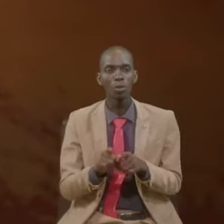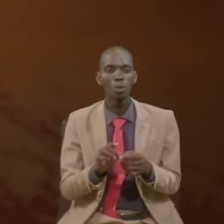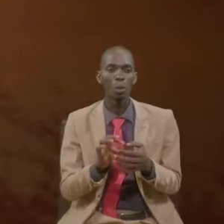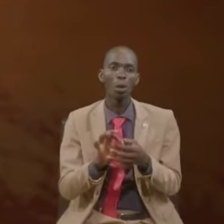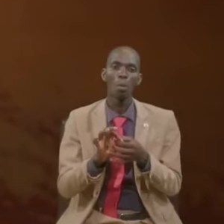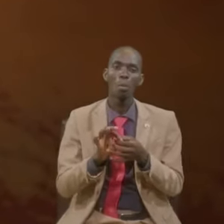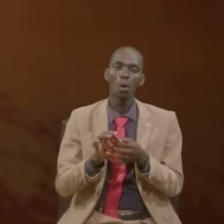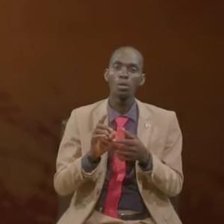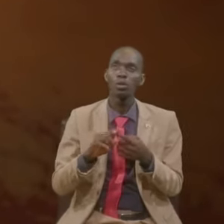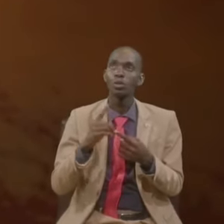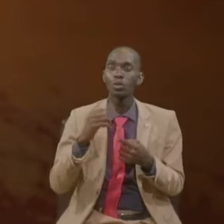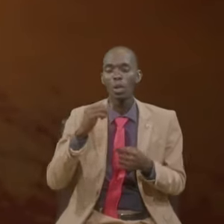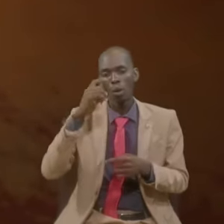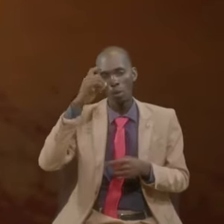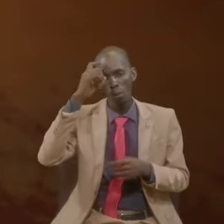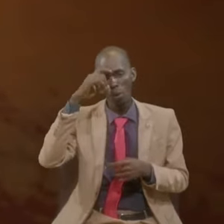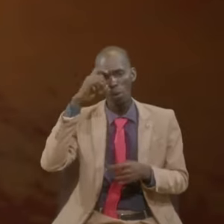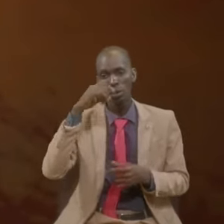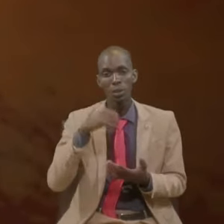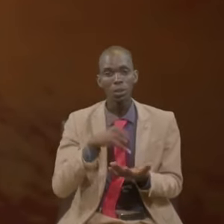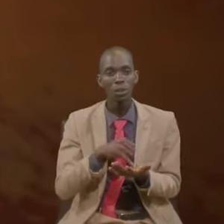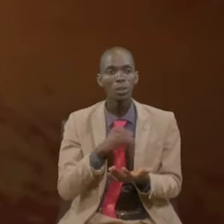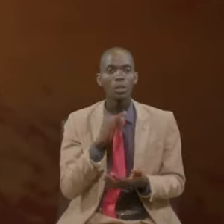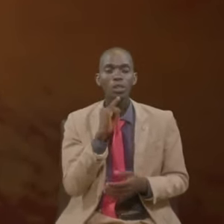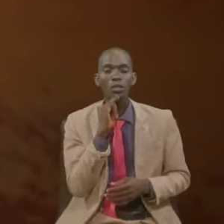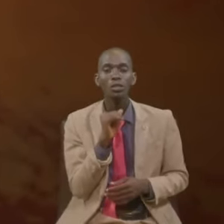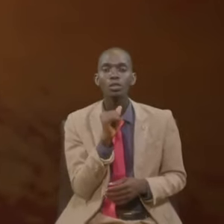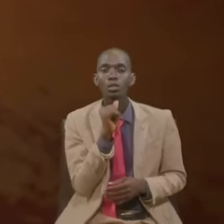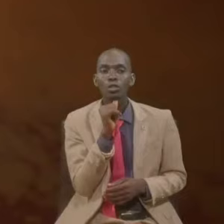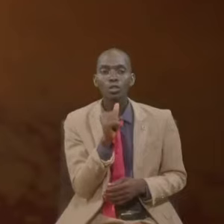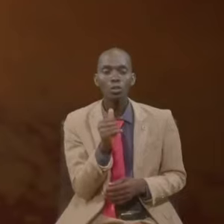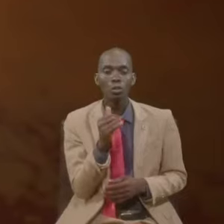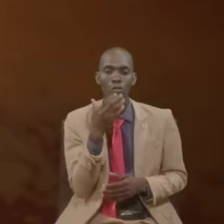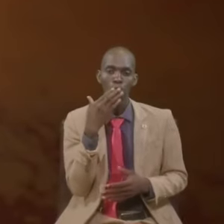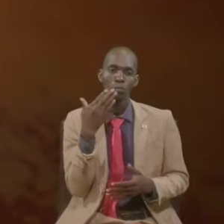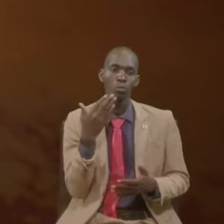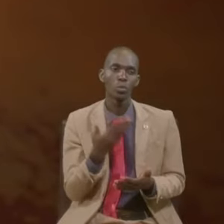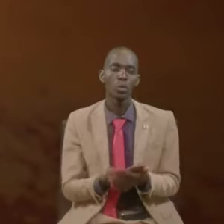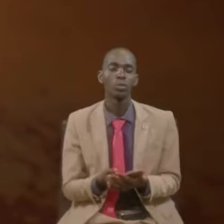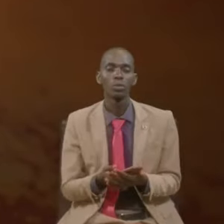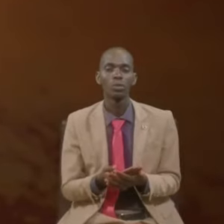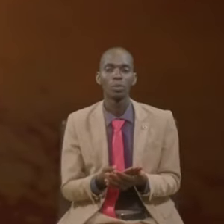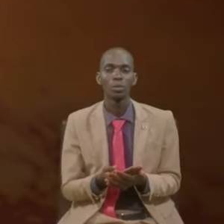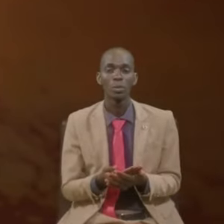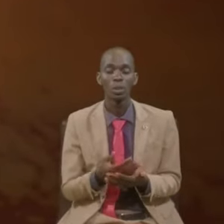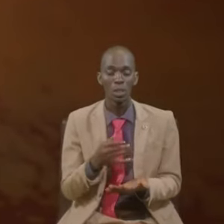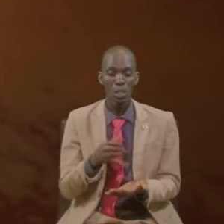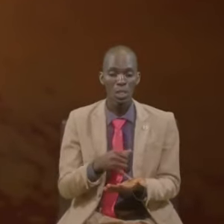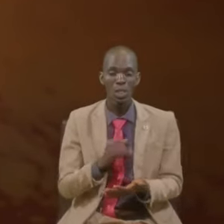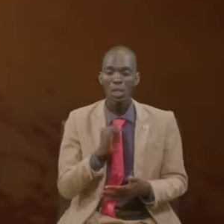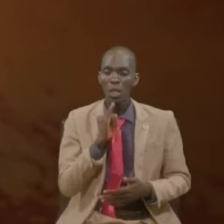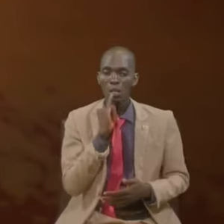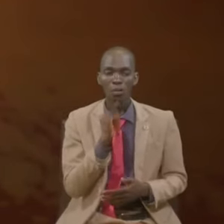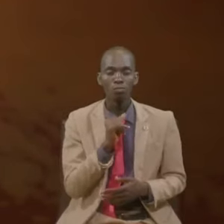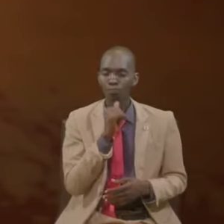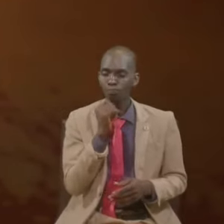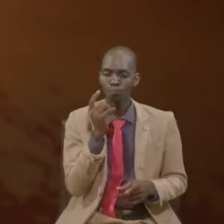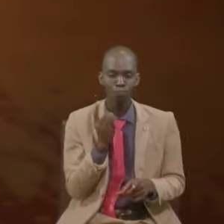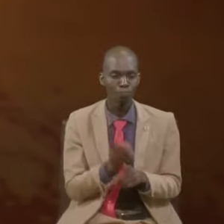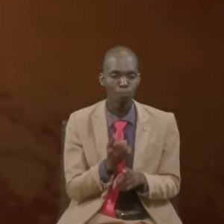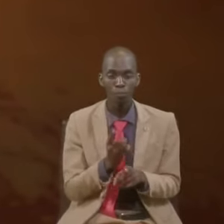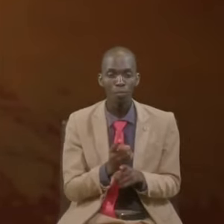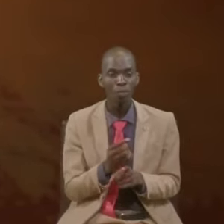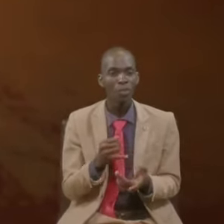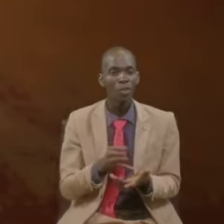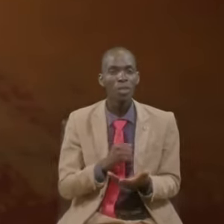belong to the wise. It is not good. It is not right. It